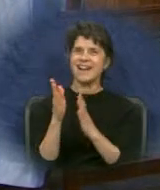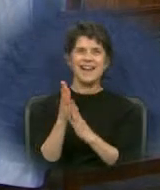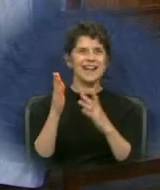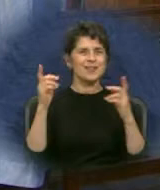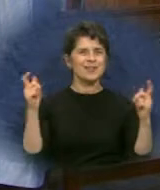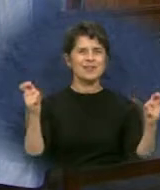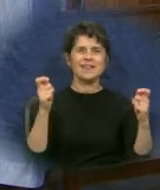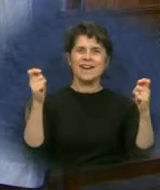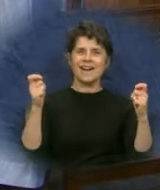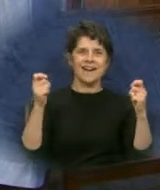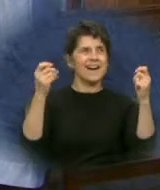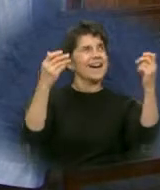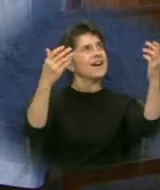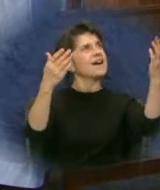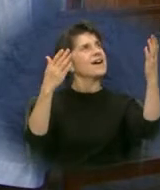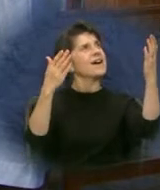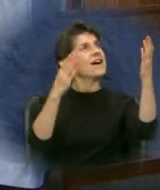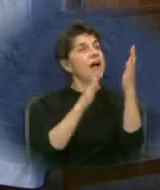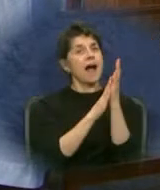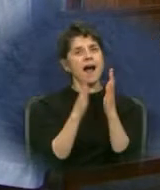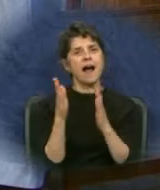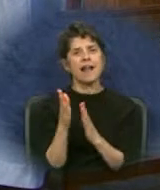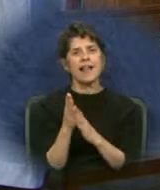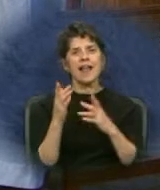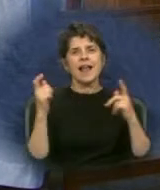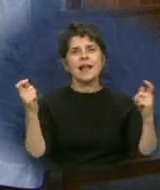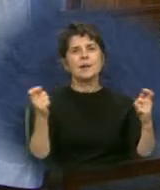Hallelujah, hallelujah,